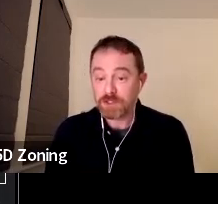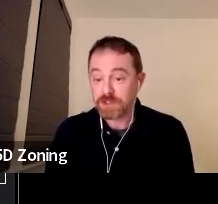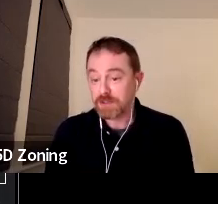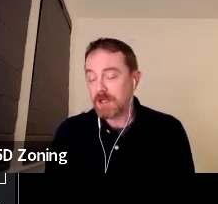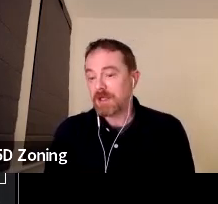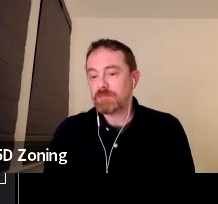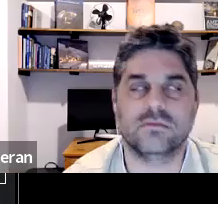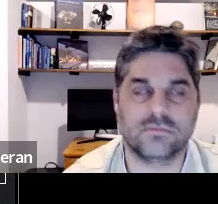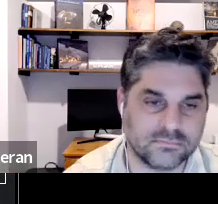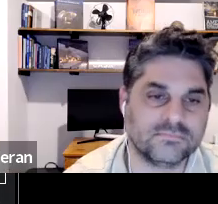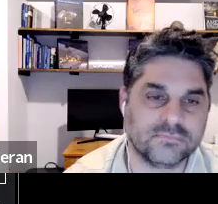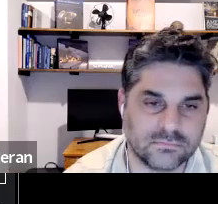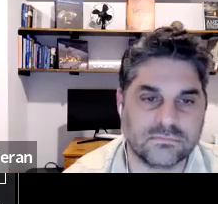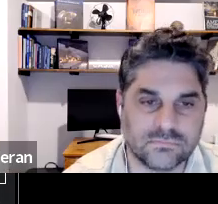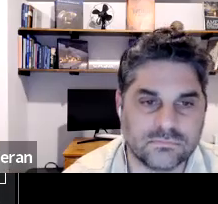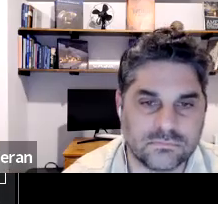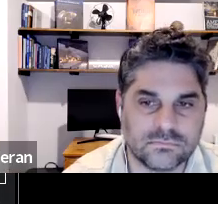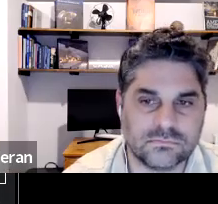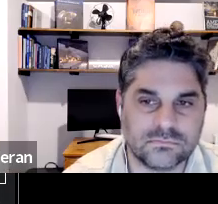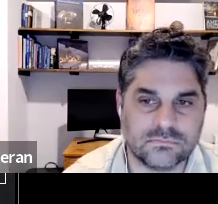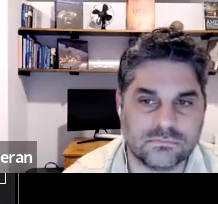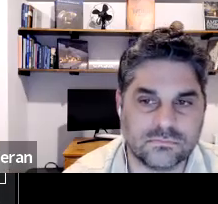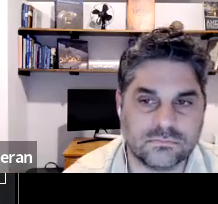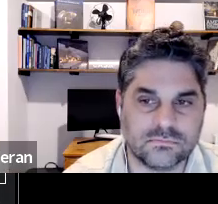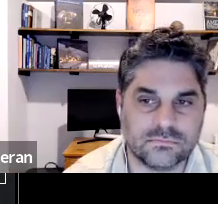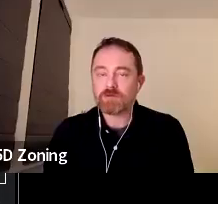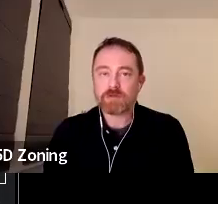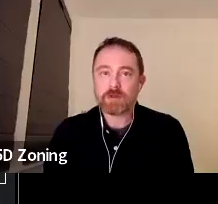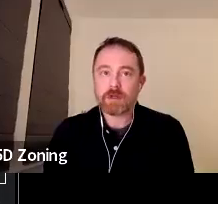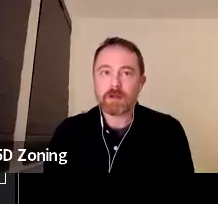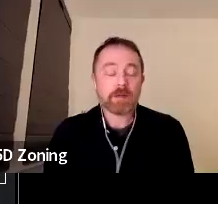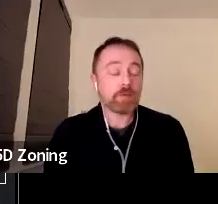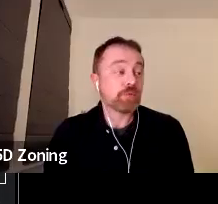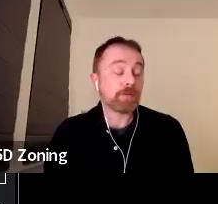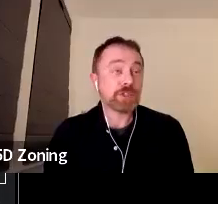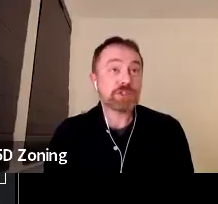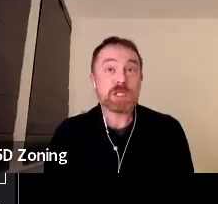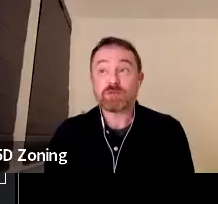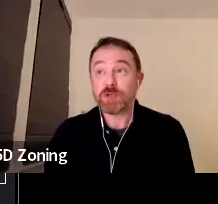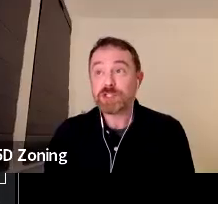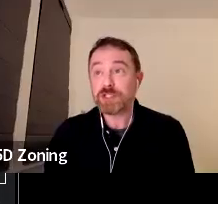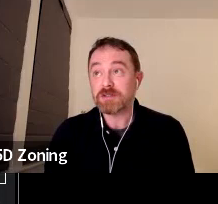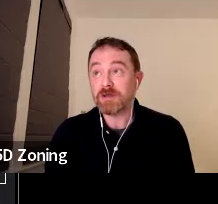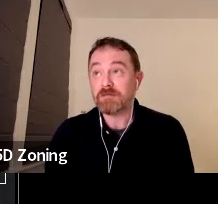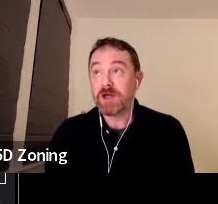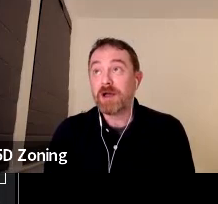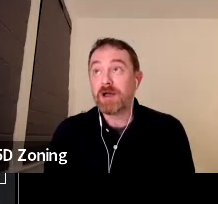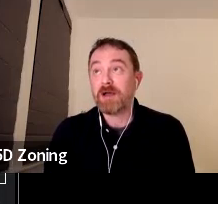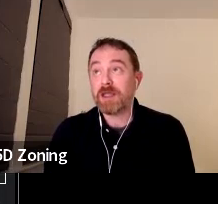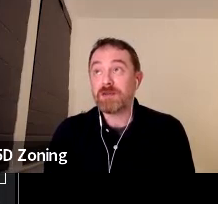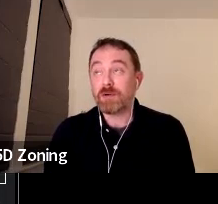30-foot addition, maybe it's something more in Correct. line. Because I think most, I mean, I probably should keep a spreadsheet